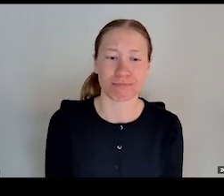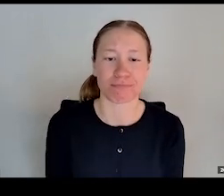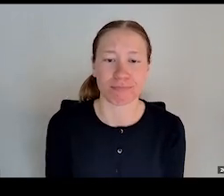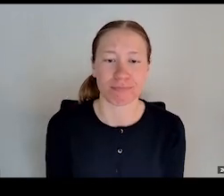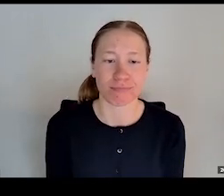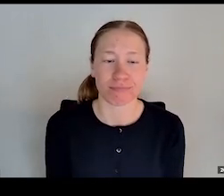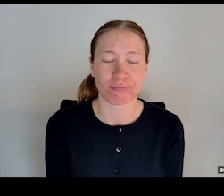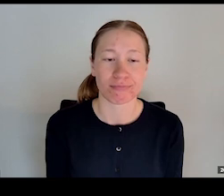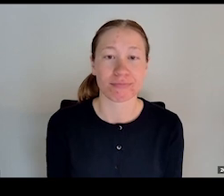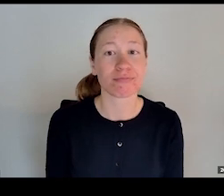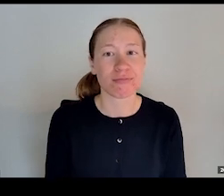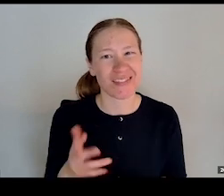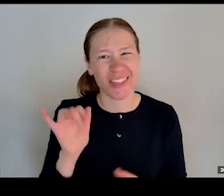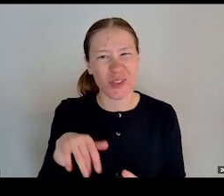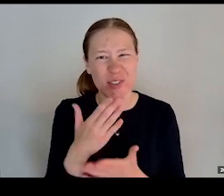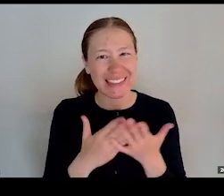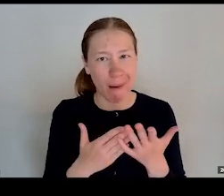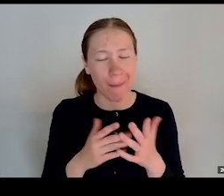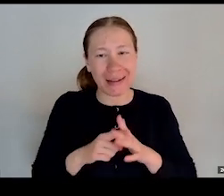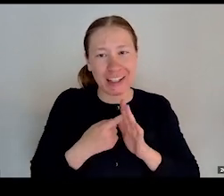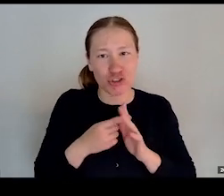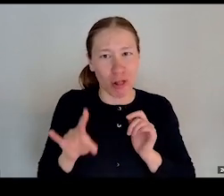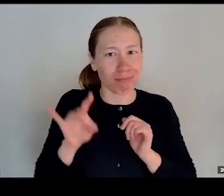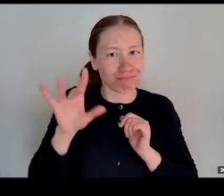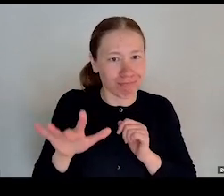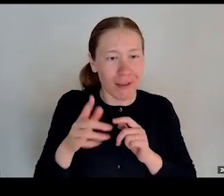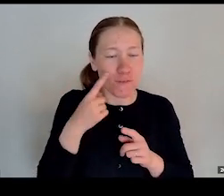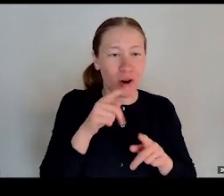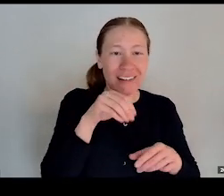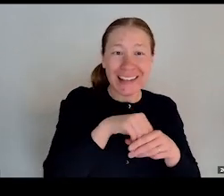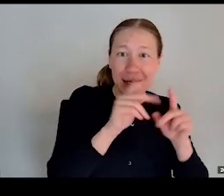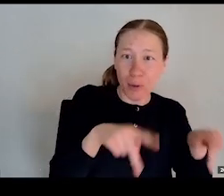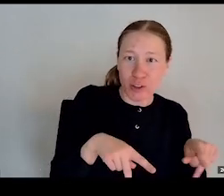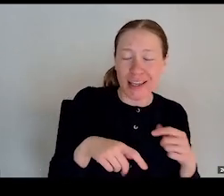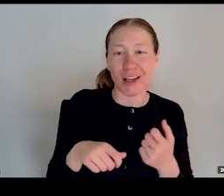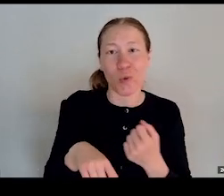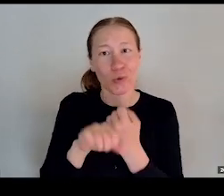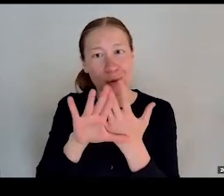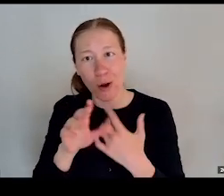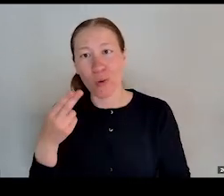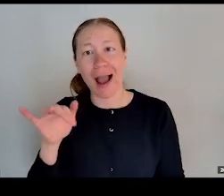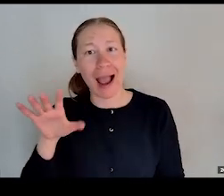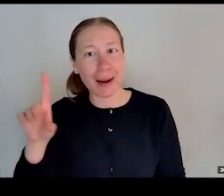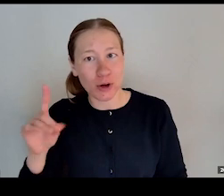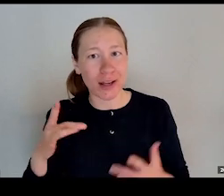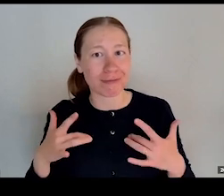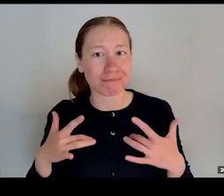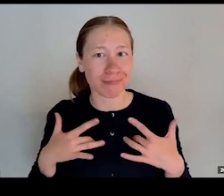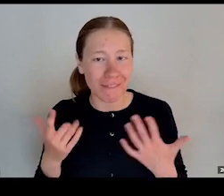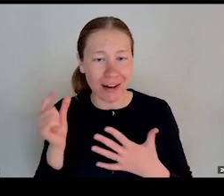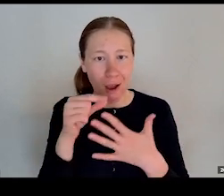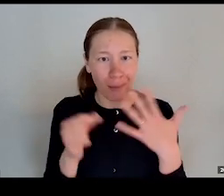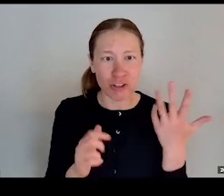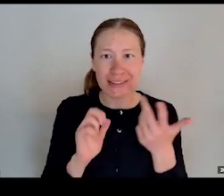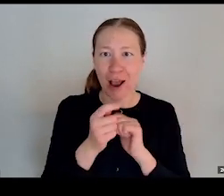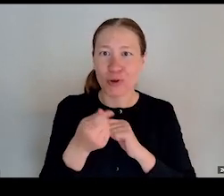So these are just some initial tips for in-person events or hybrid and remote events that people can start